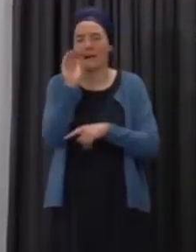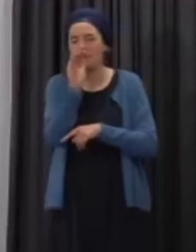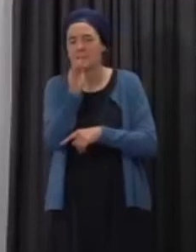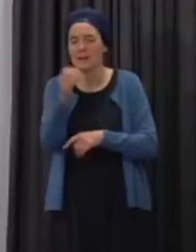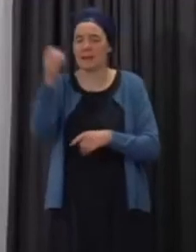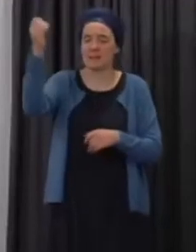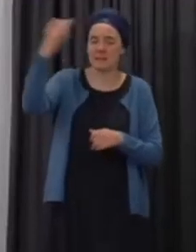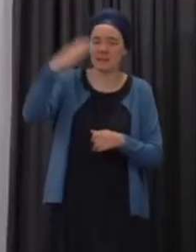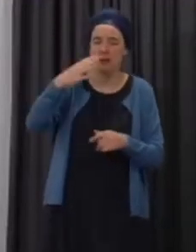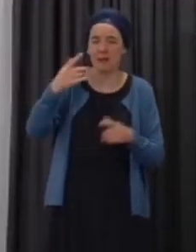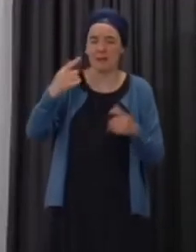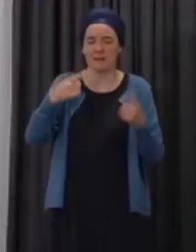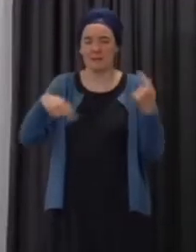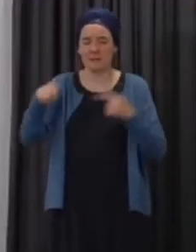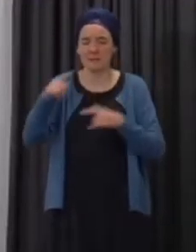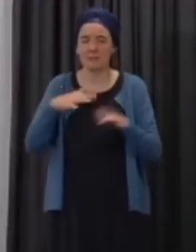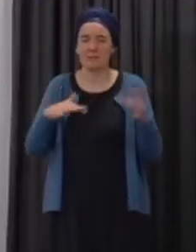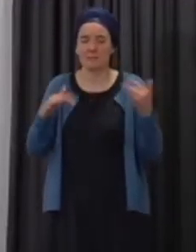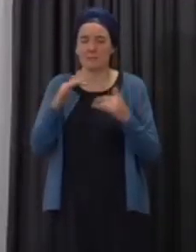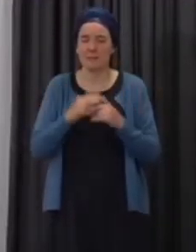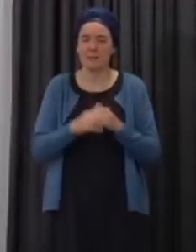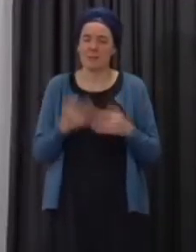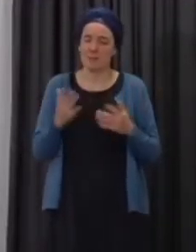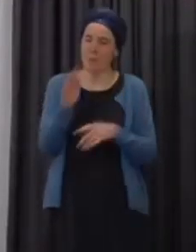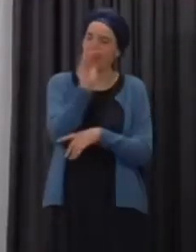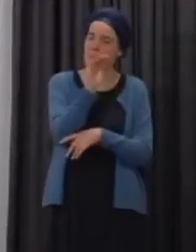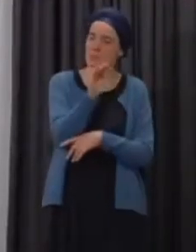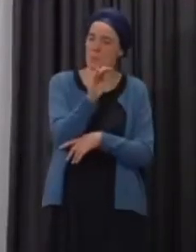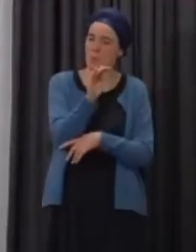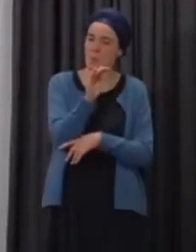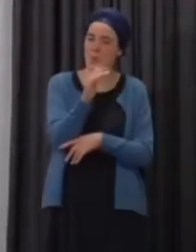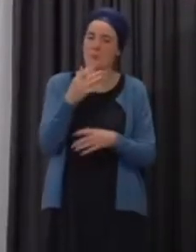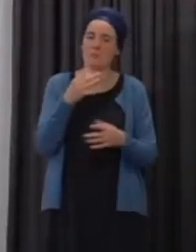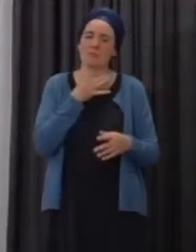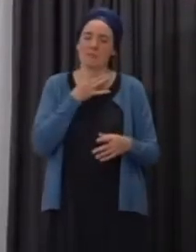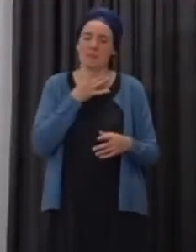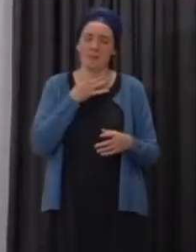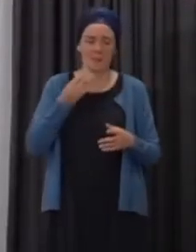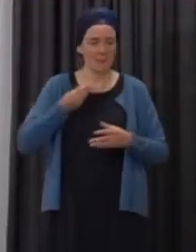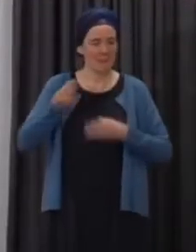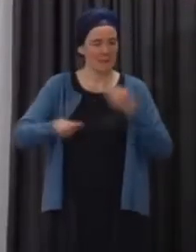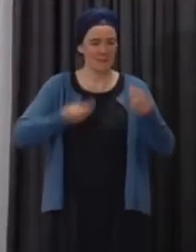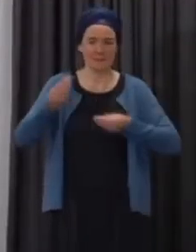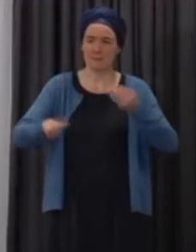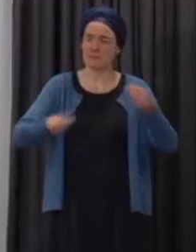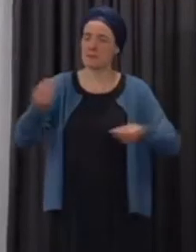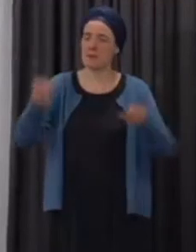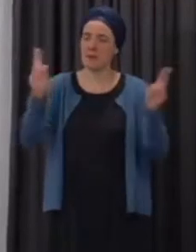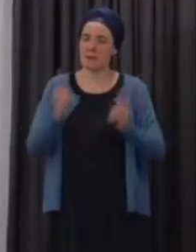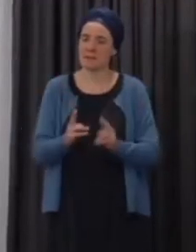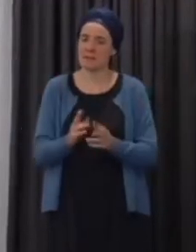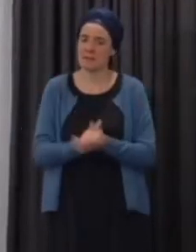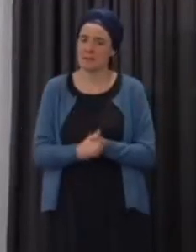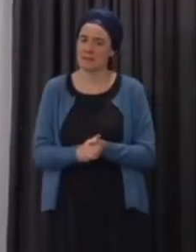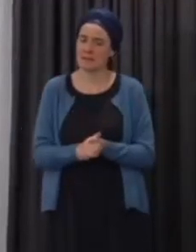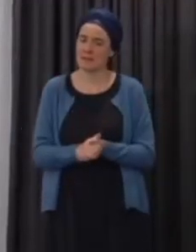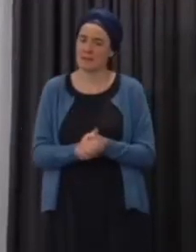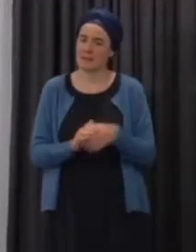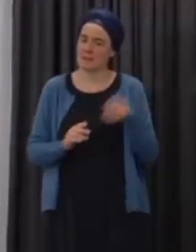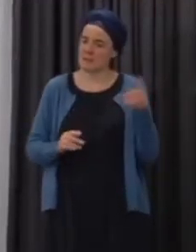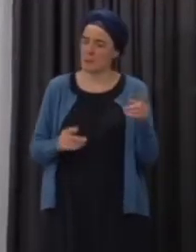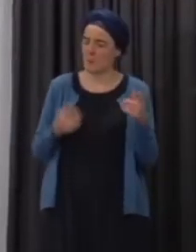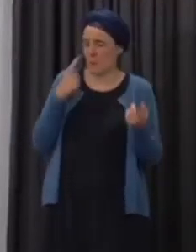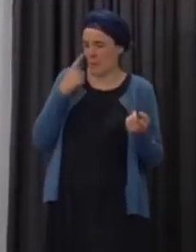highly likely to be a lower risk of transmission. If that's the case, isn't that a reason to allow the public to meet loved ones